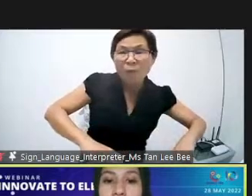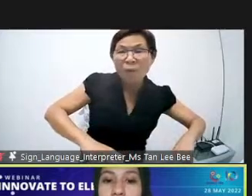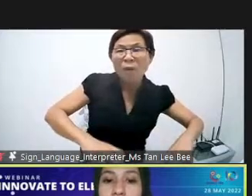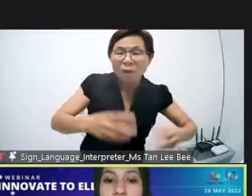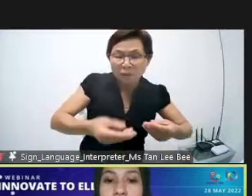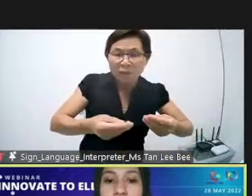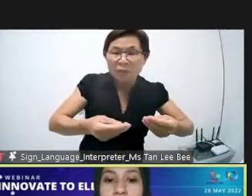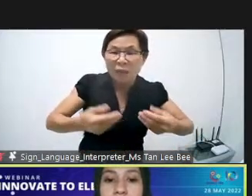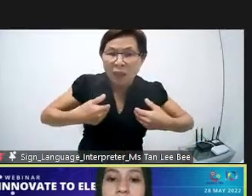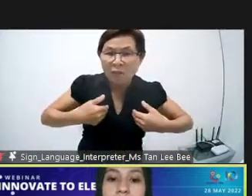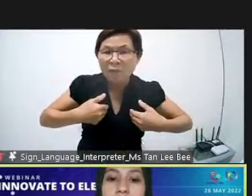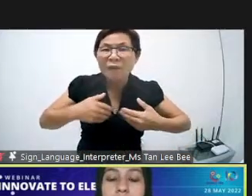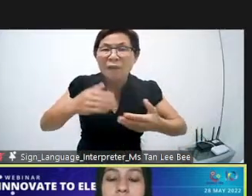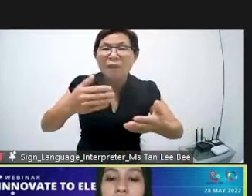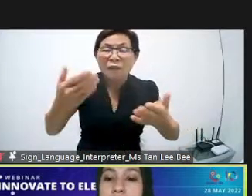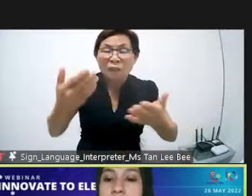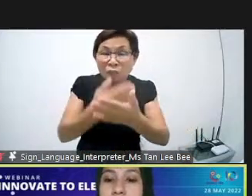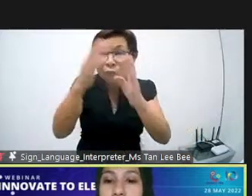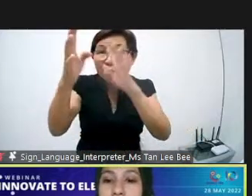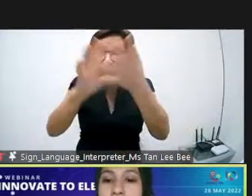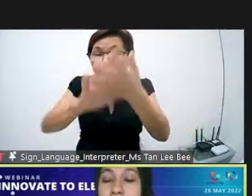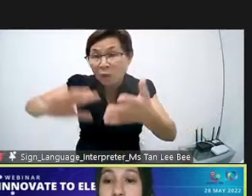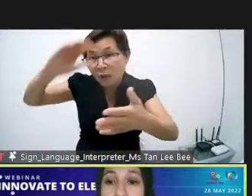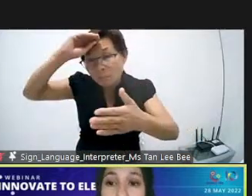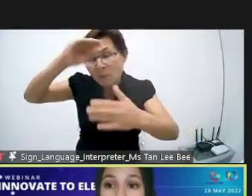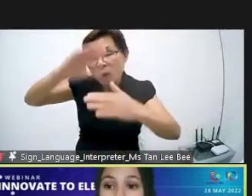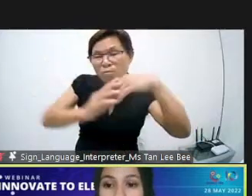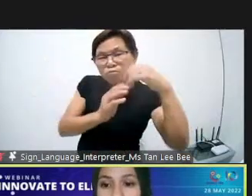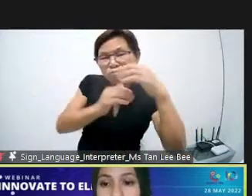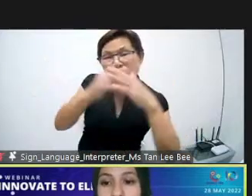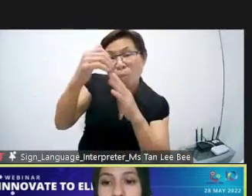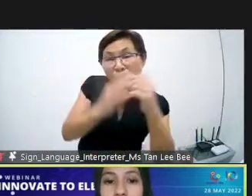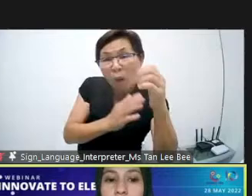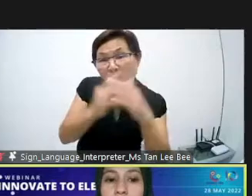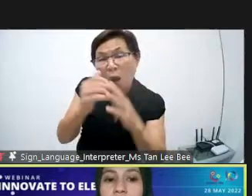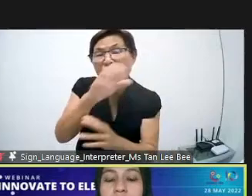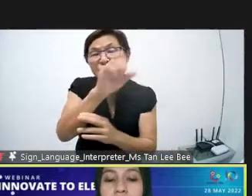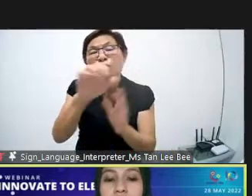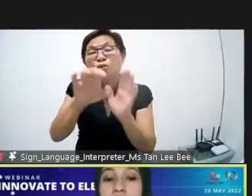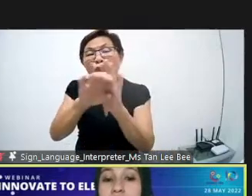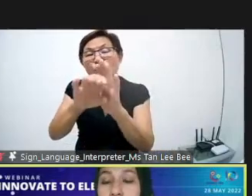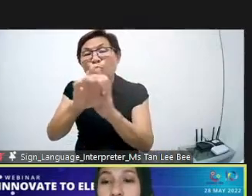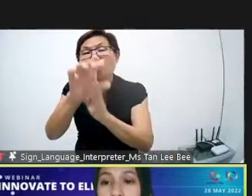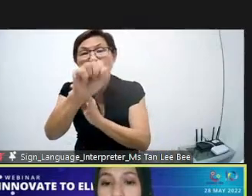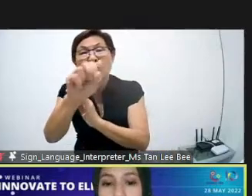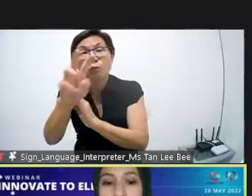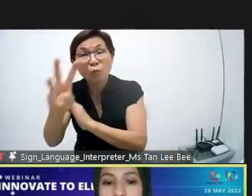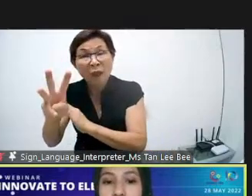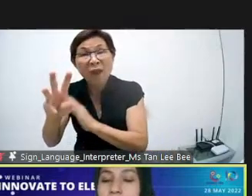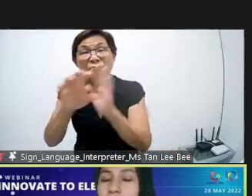innovative learning media that are more flexible, such as software. We mean that we give